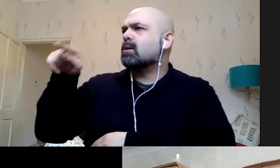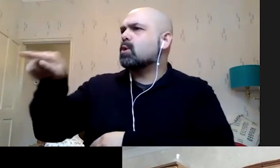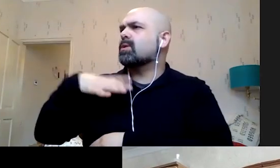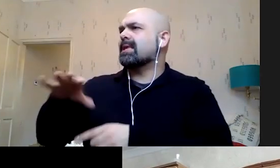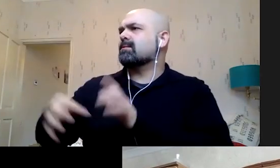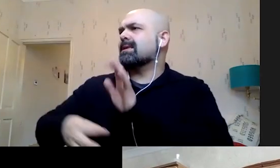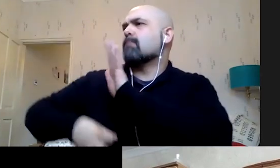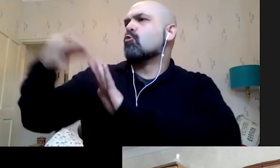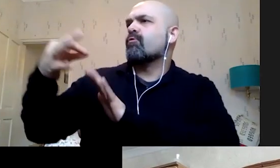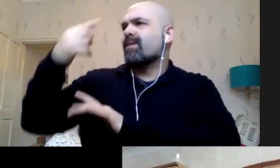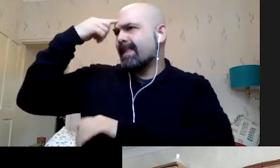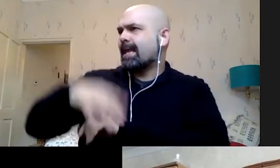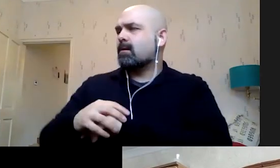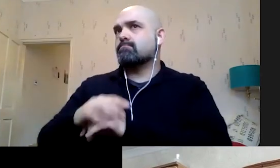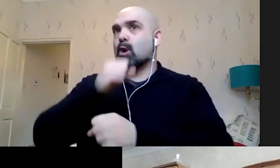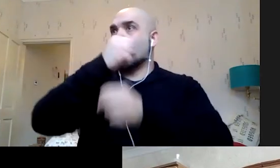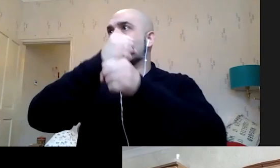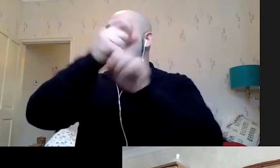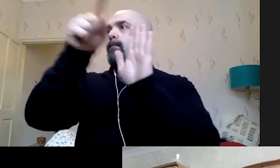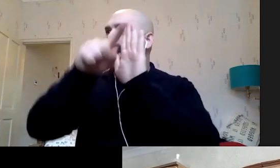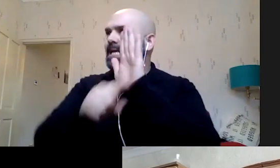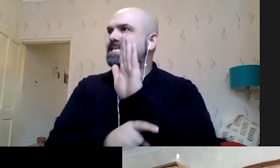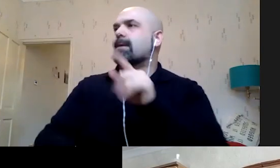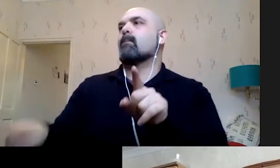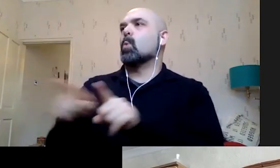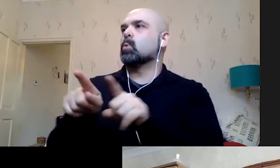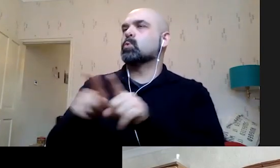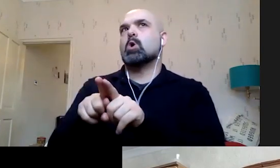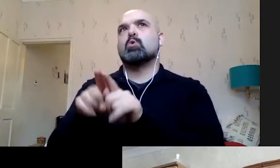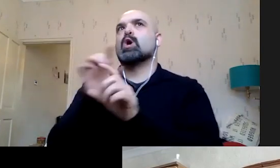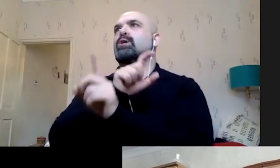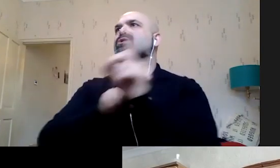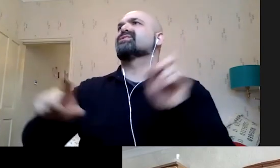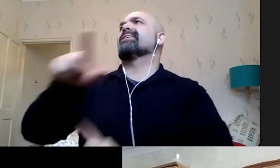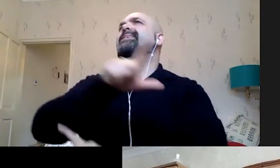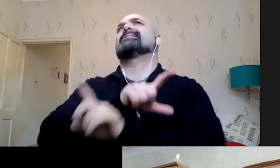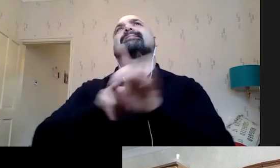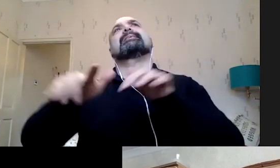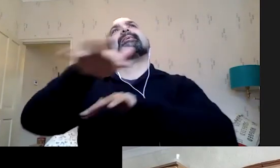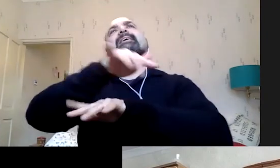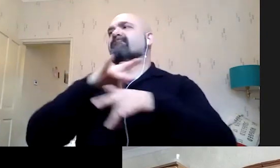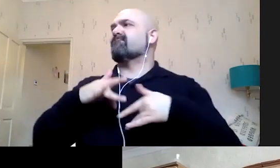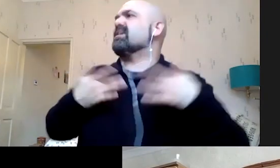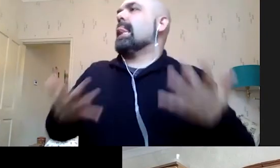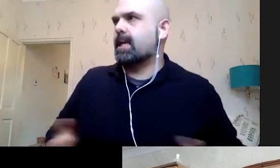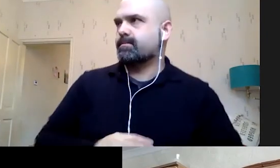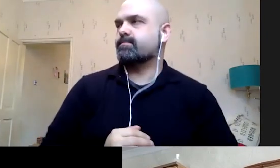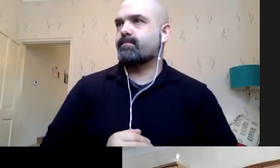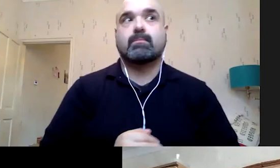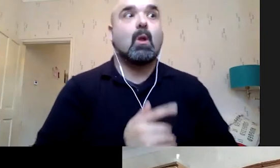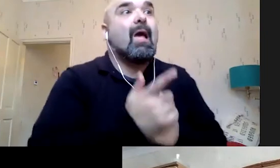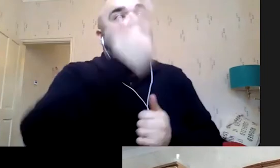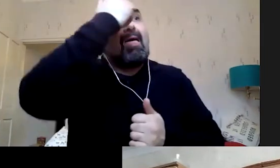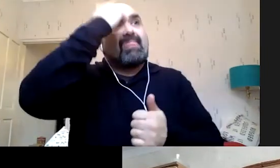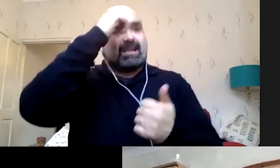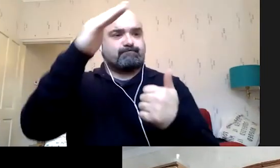both in terms of government policy and in terms of societal feelings? Well, I do think first